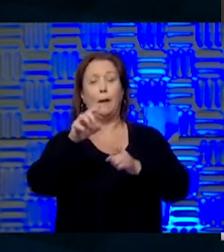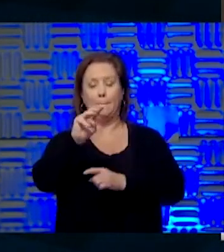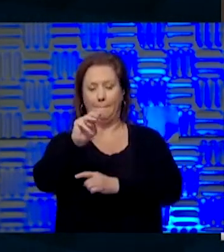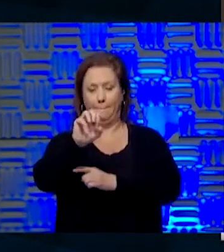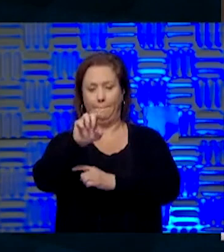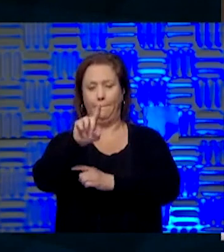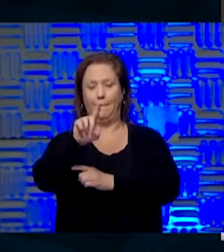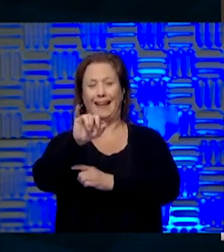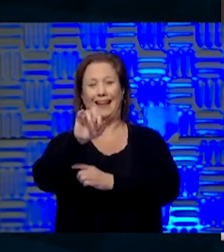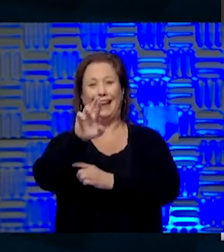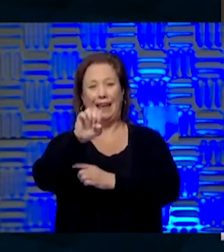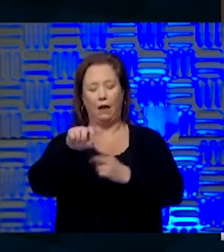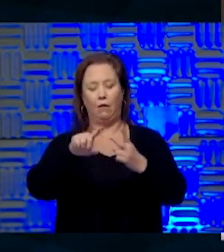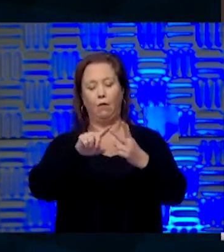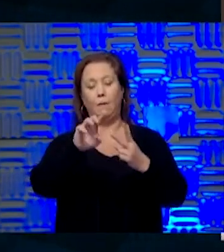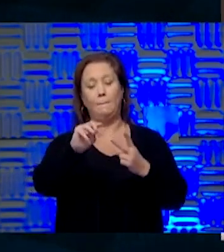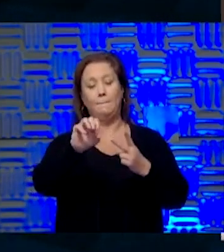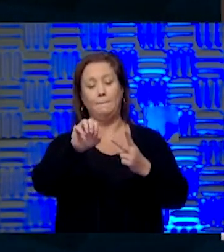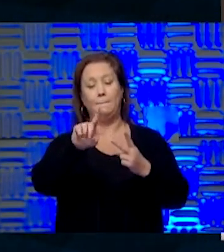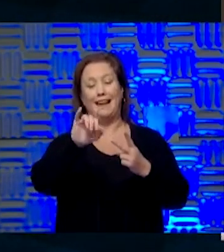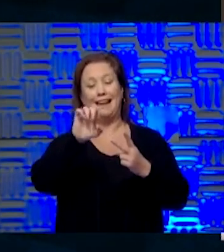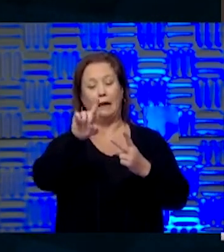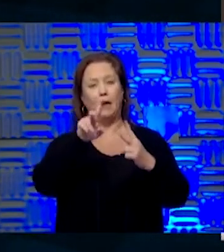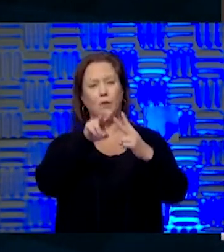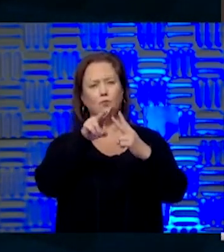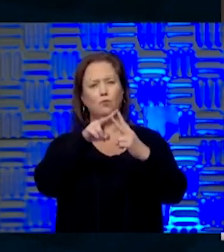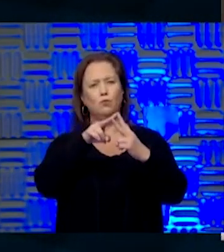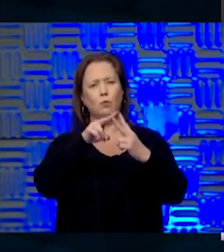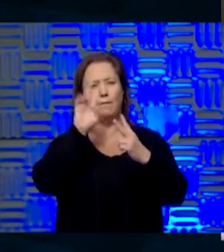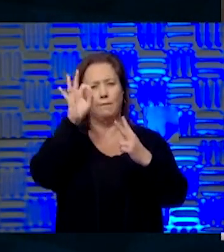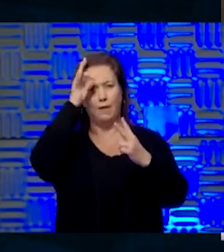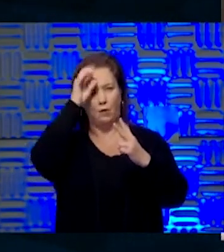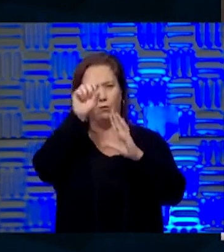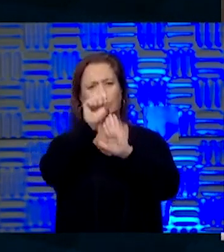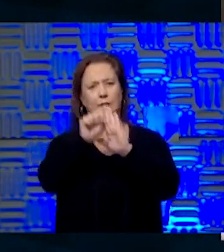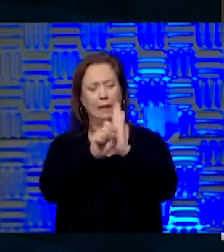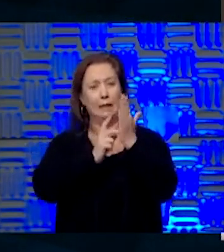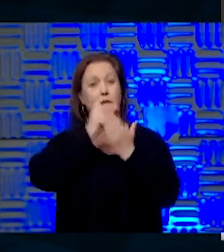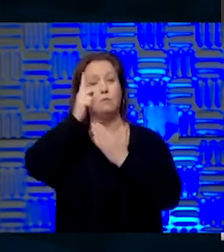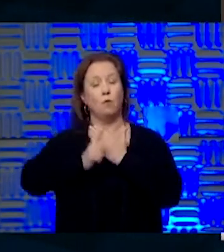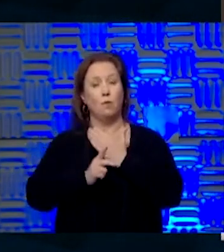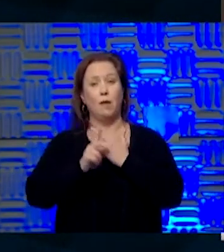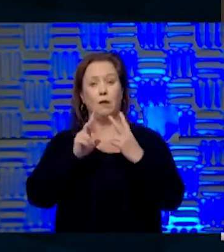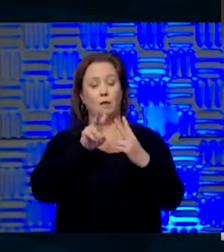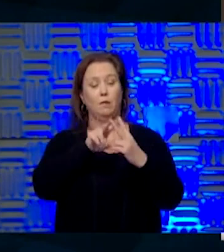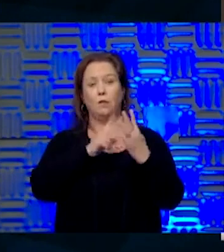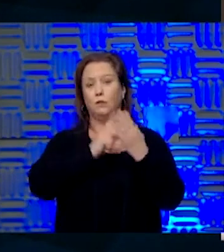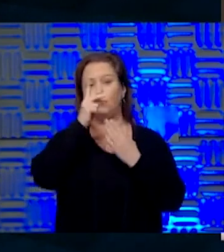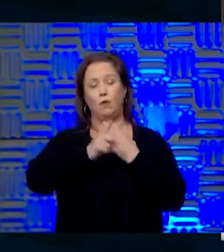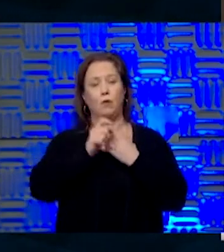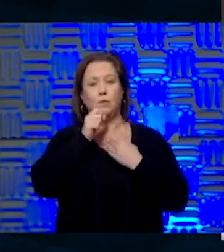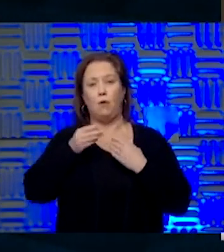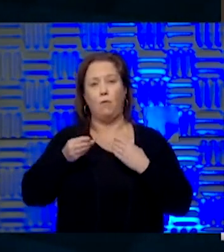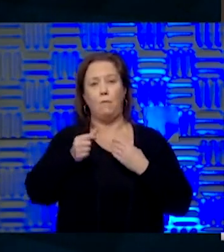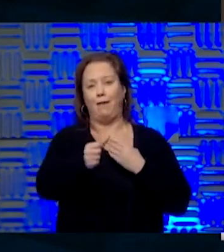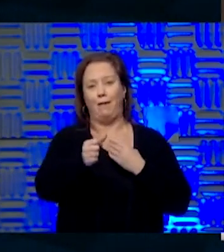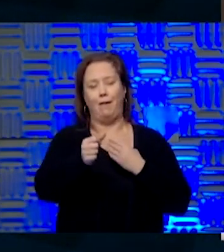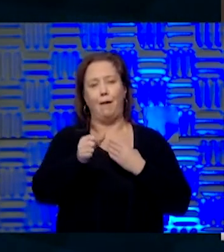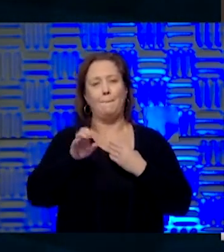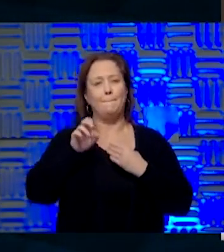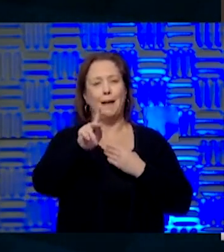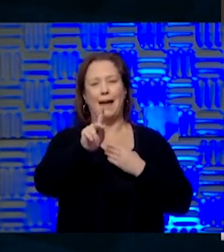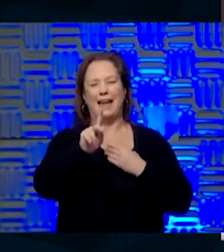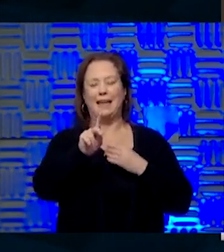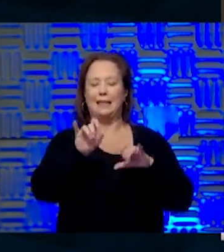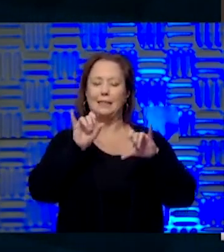or Medicaid, 2 federal and state programs. And those programs do not reimburse at the cost of the